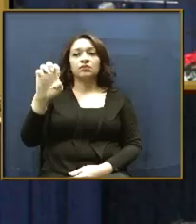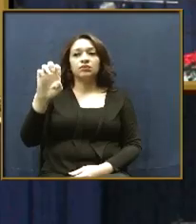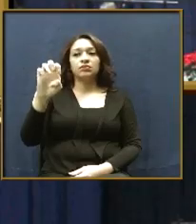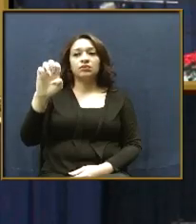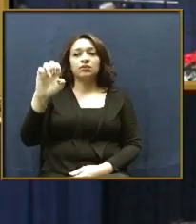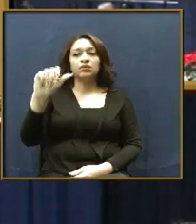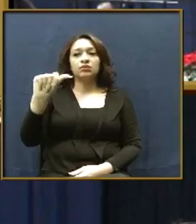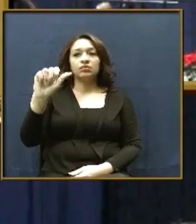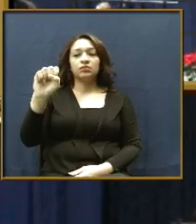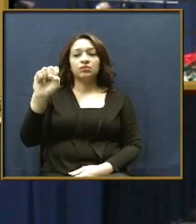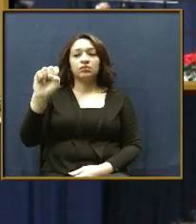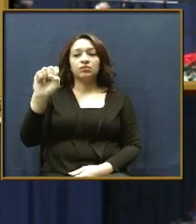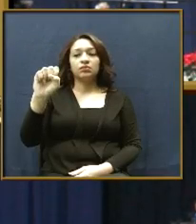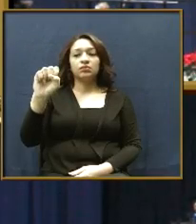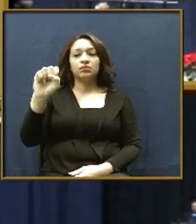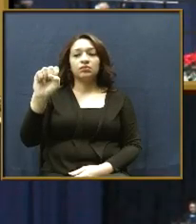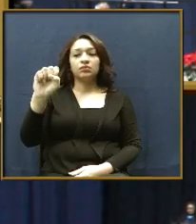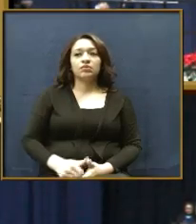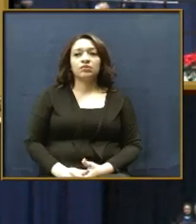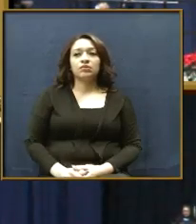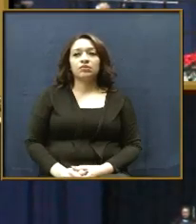Warnini Bartolad Figueiredo.